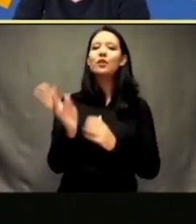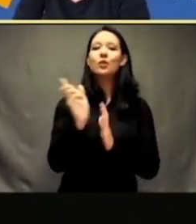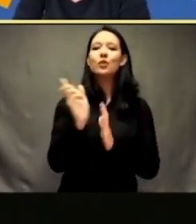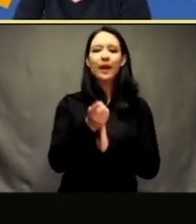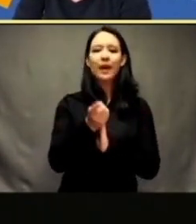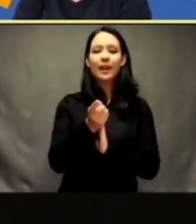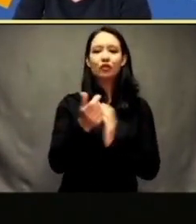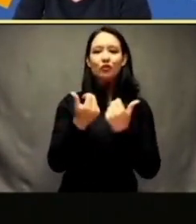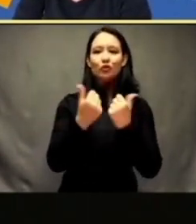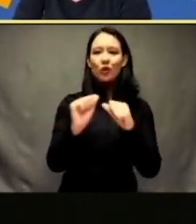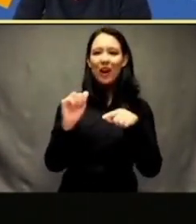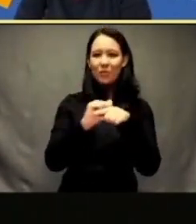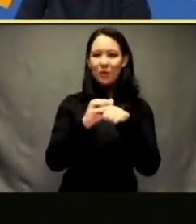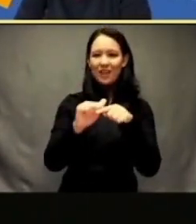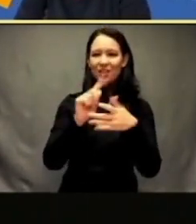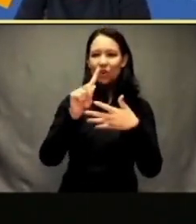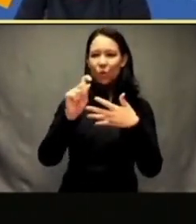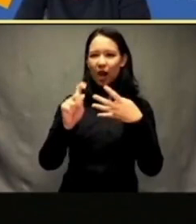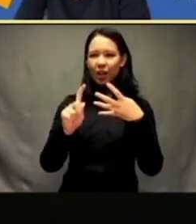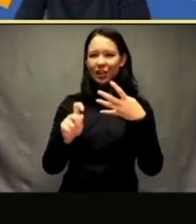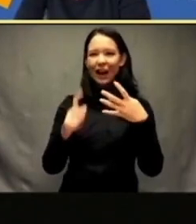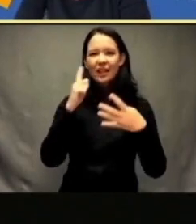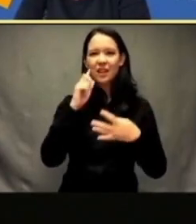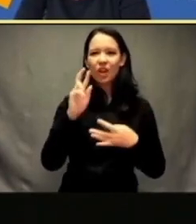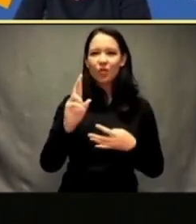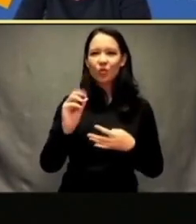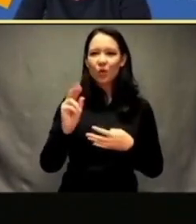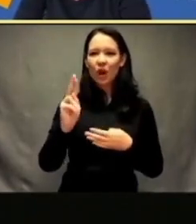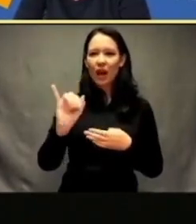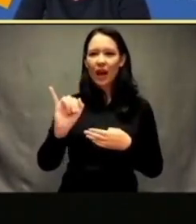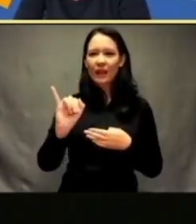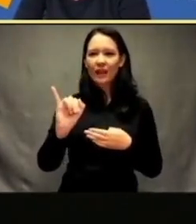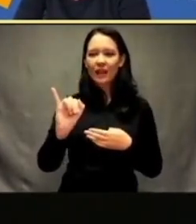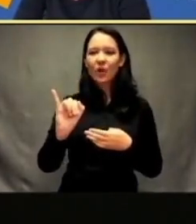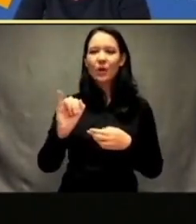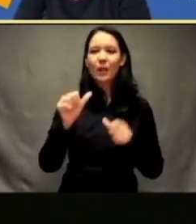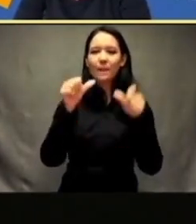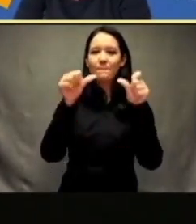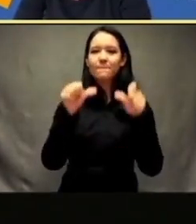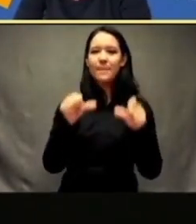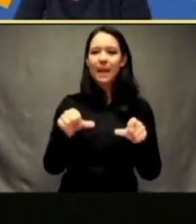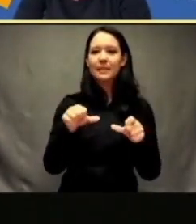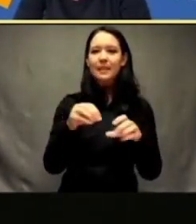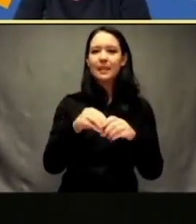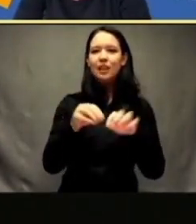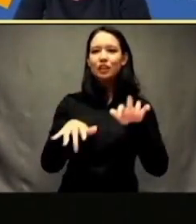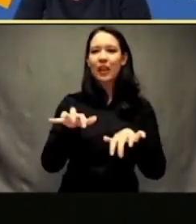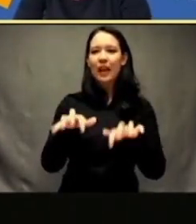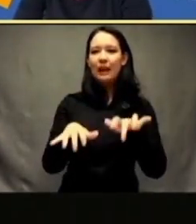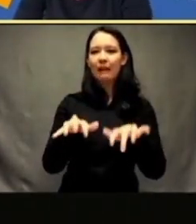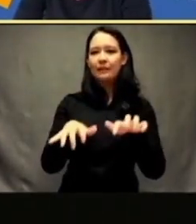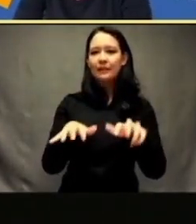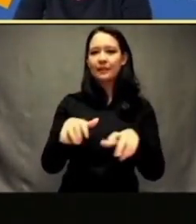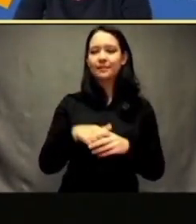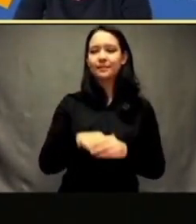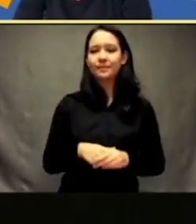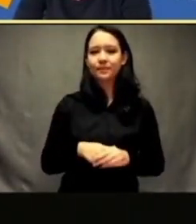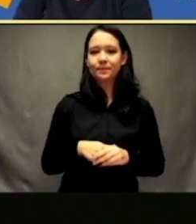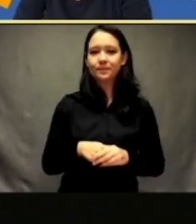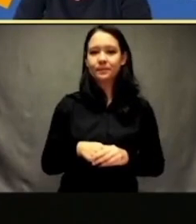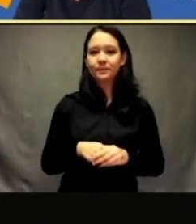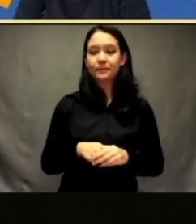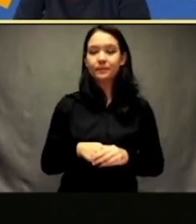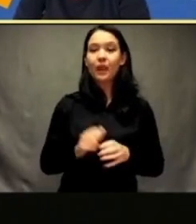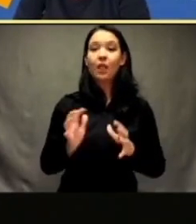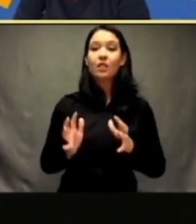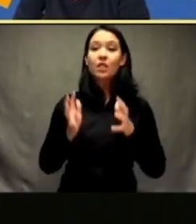this out. I think Ronnie's gonna paste the questions in the chat. And then for the remainder,